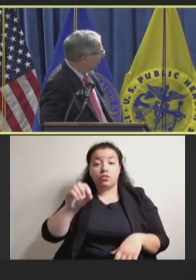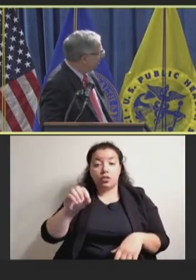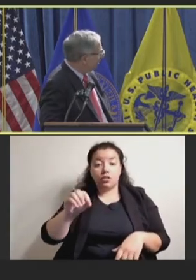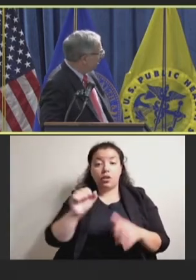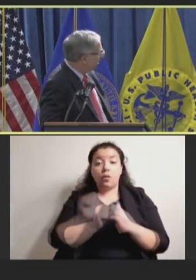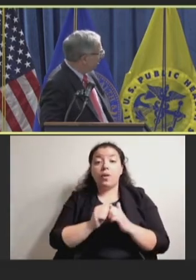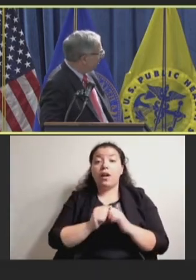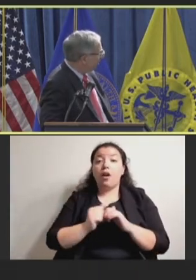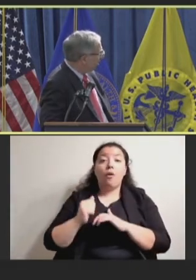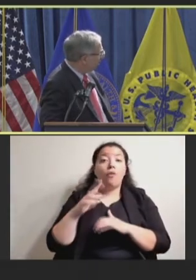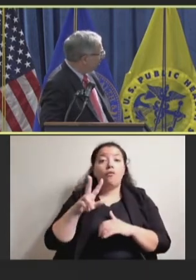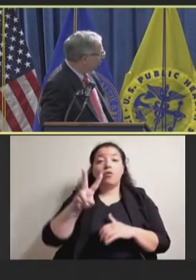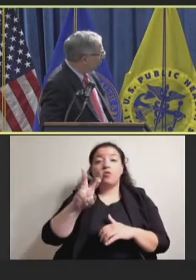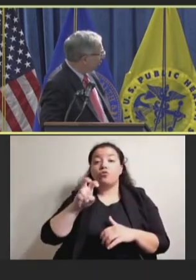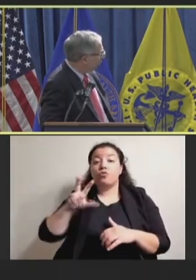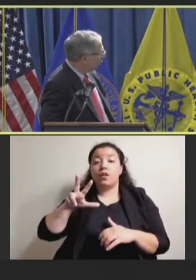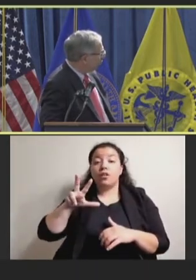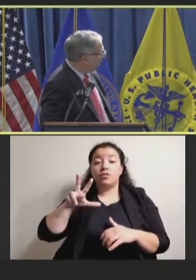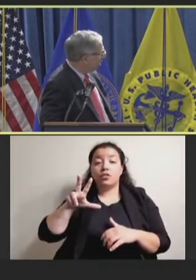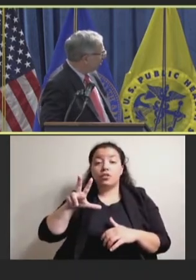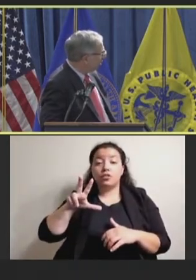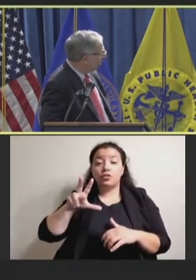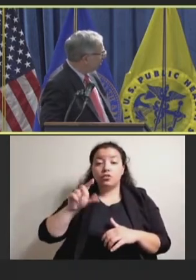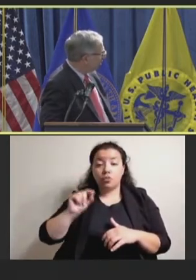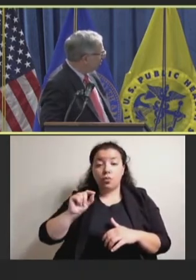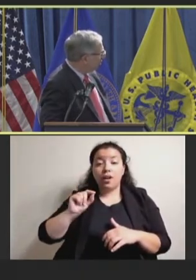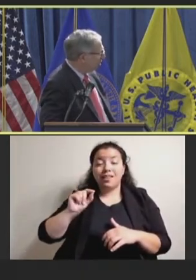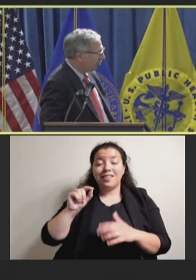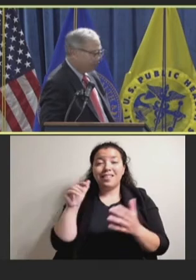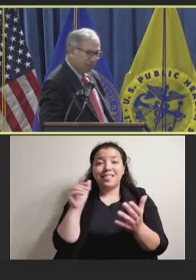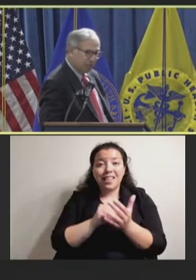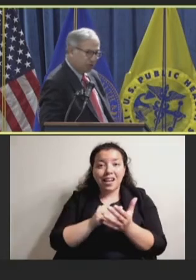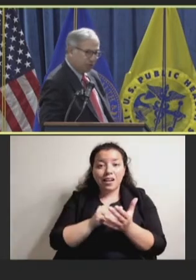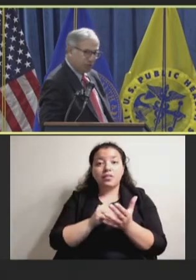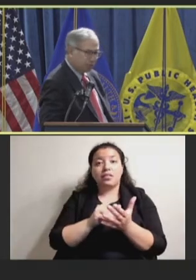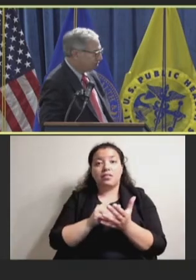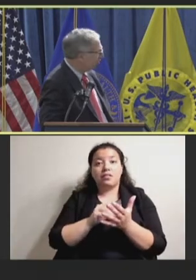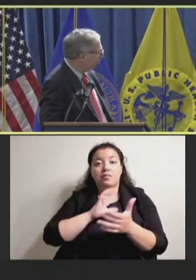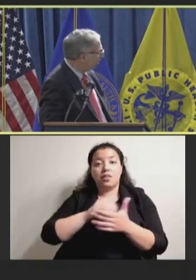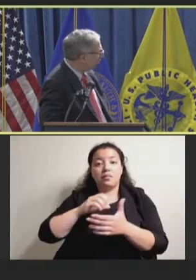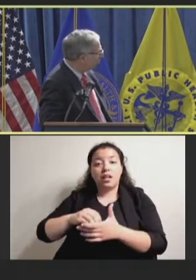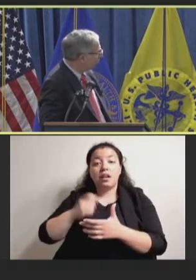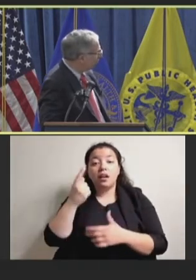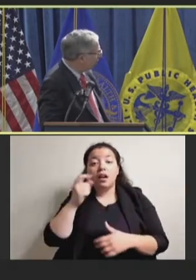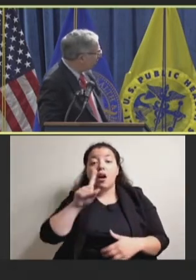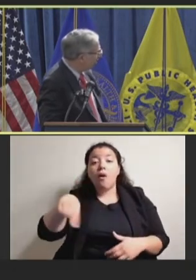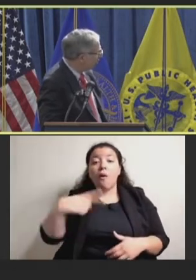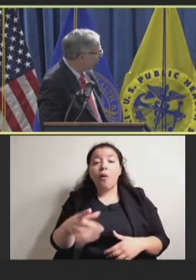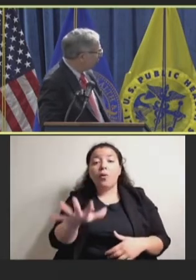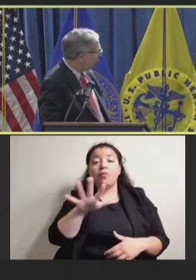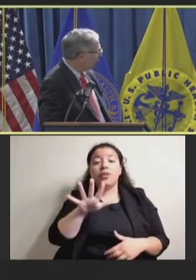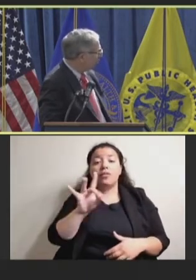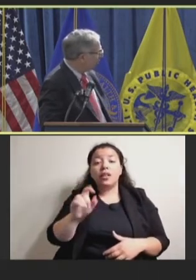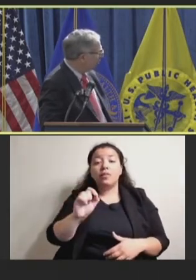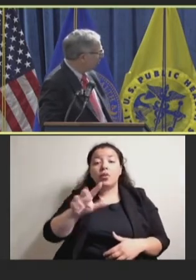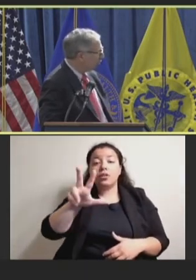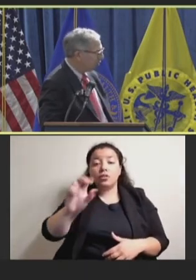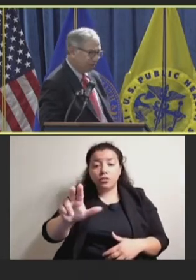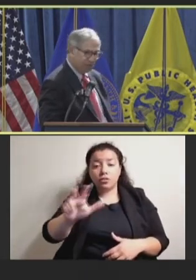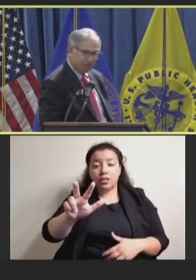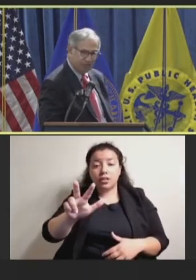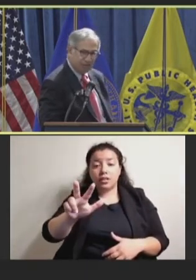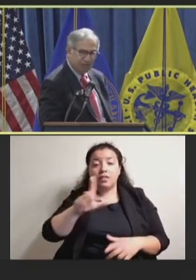participants and trials that reported age and sex, only 58.3% of those trials reported race and 34%